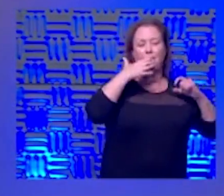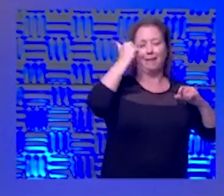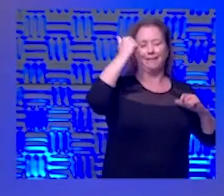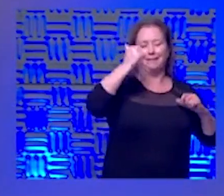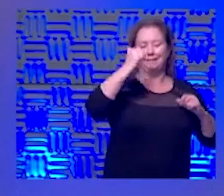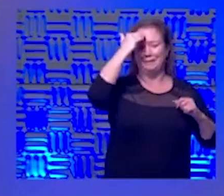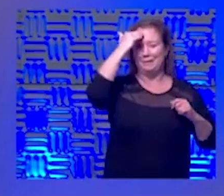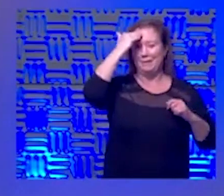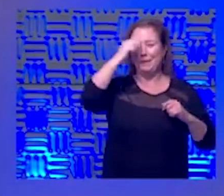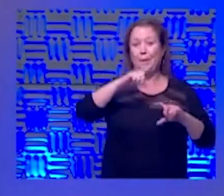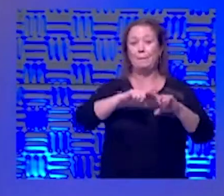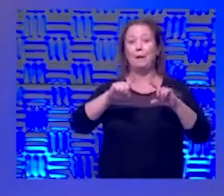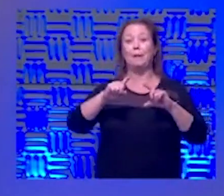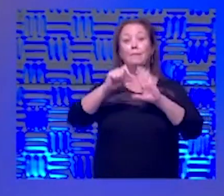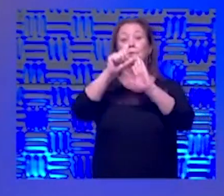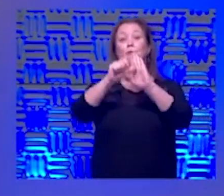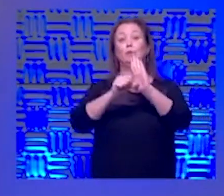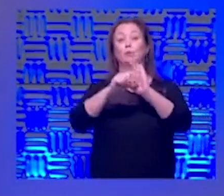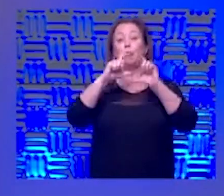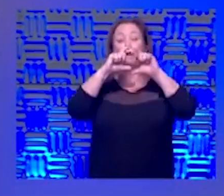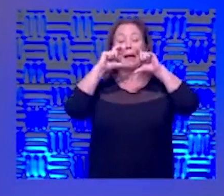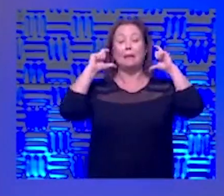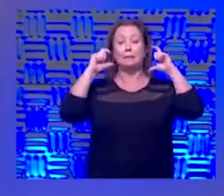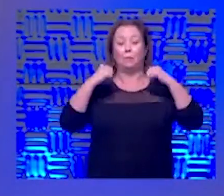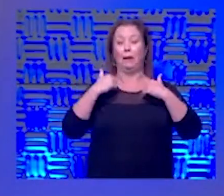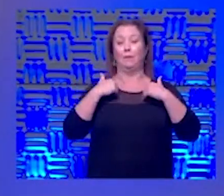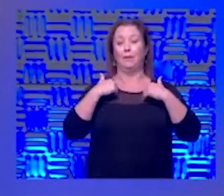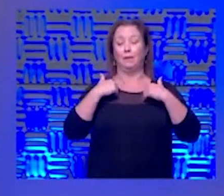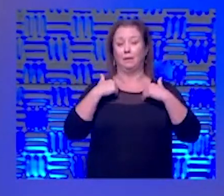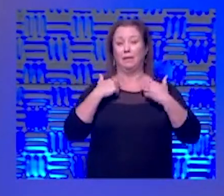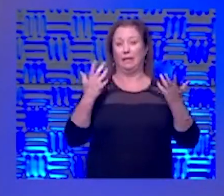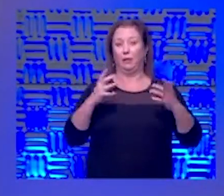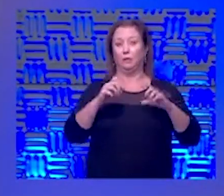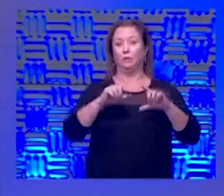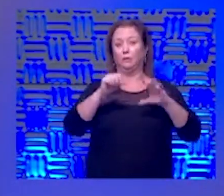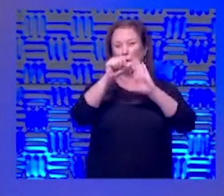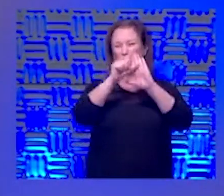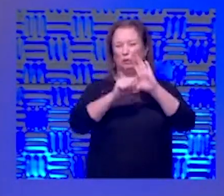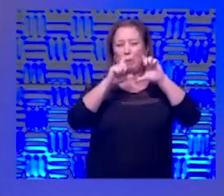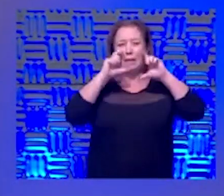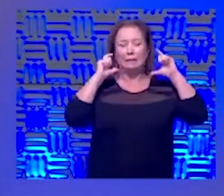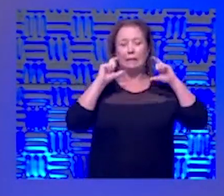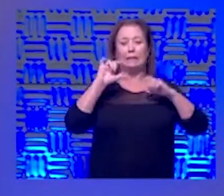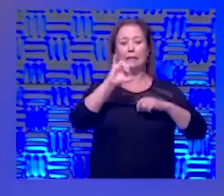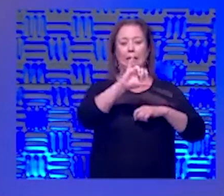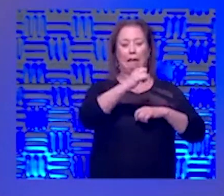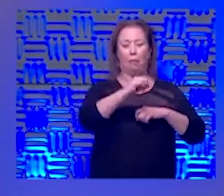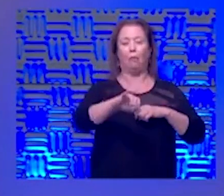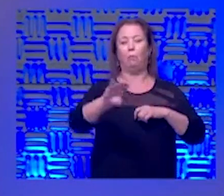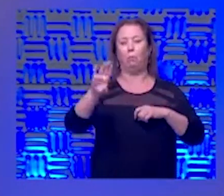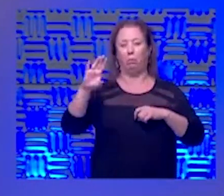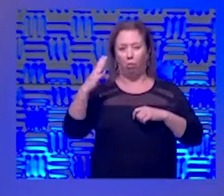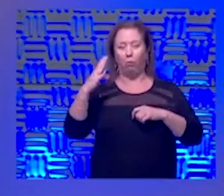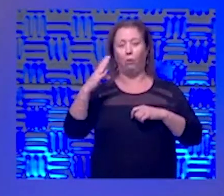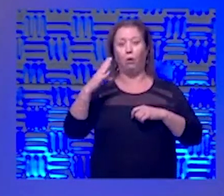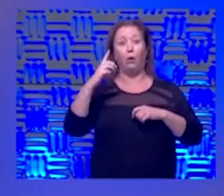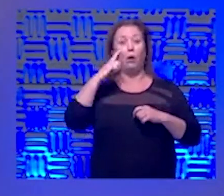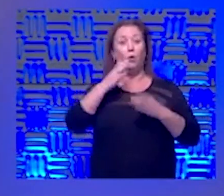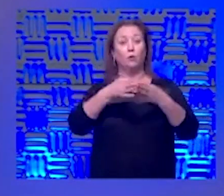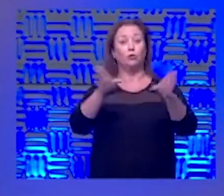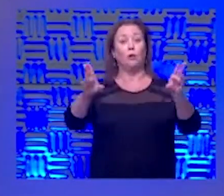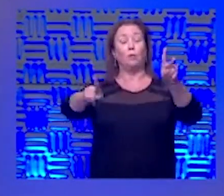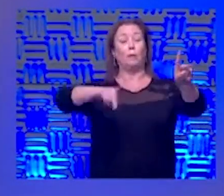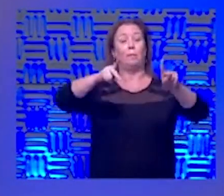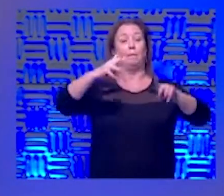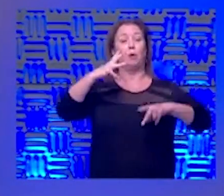we know that for surgical masks, we have surgical masks in the hospital, yellow, blue. For the general public,